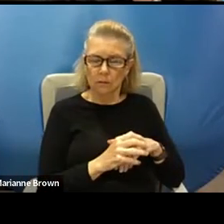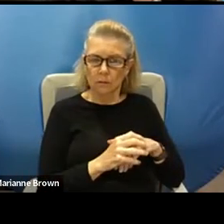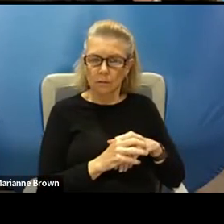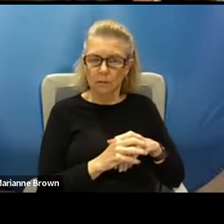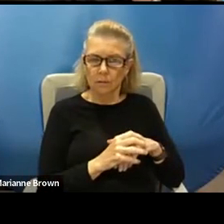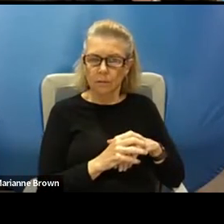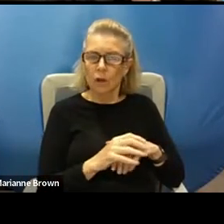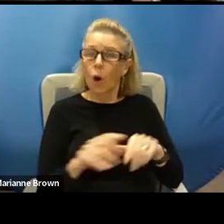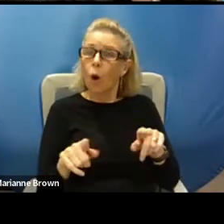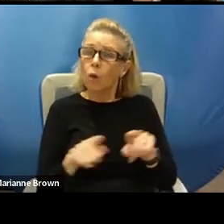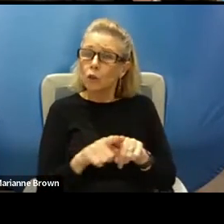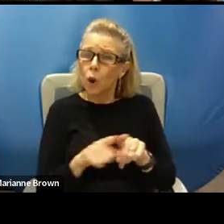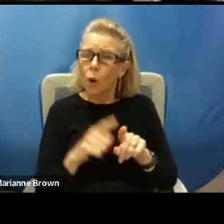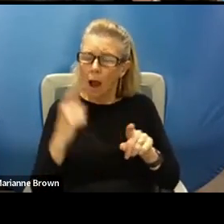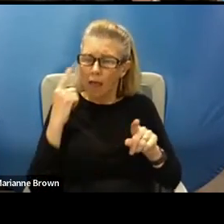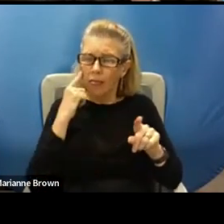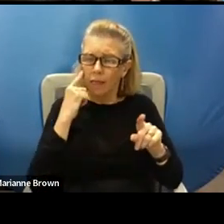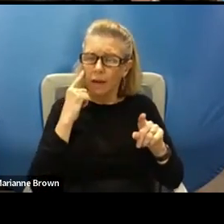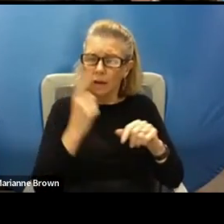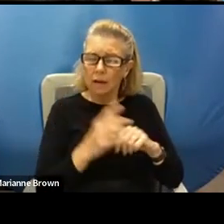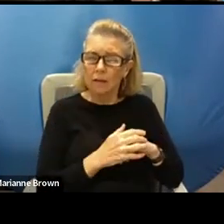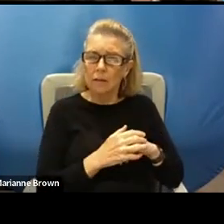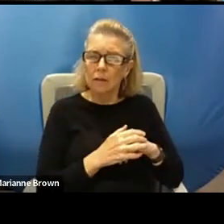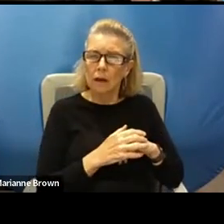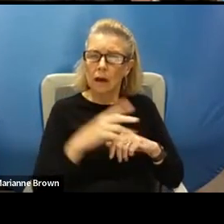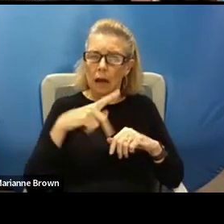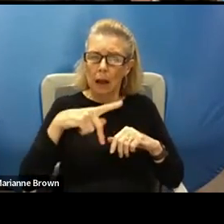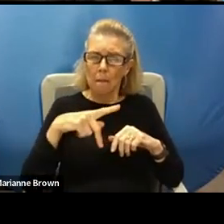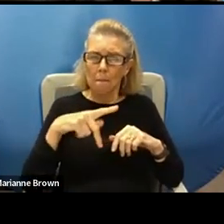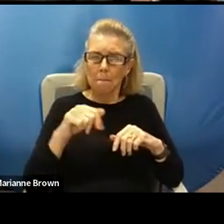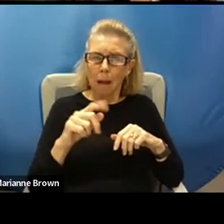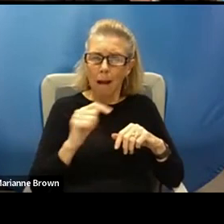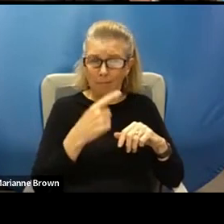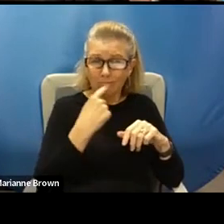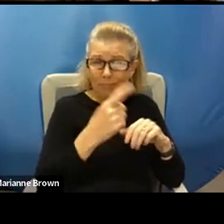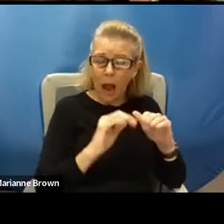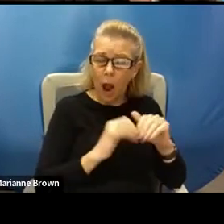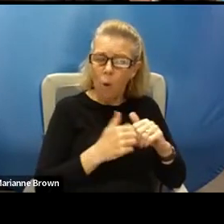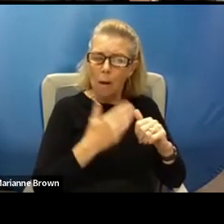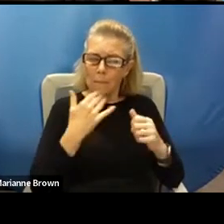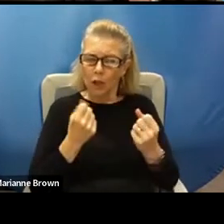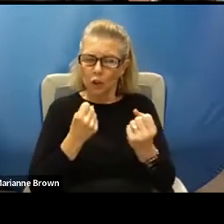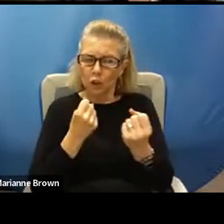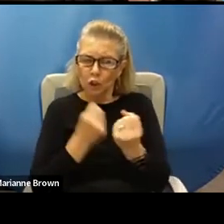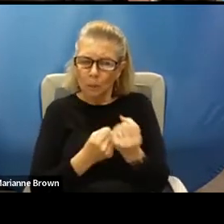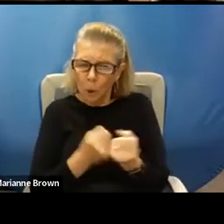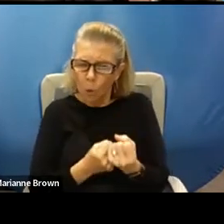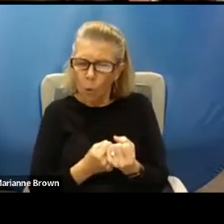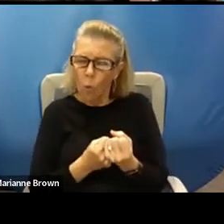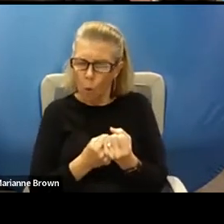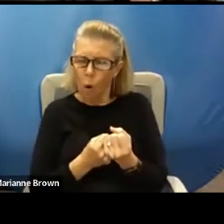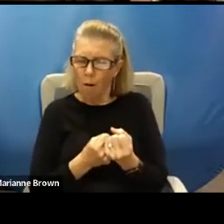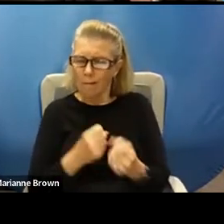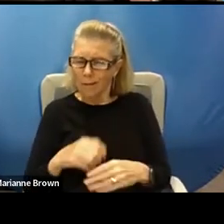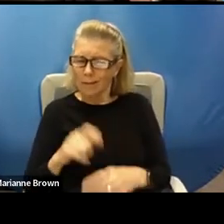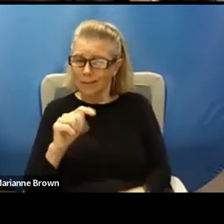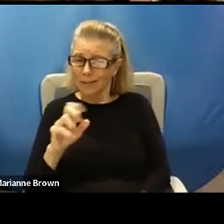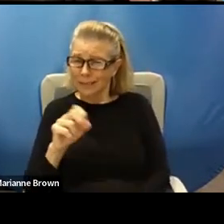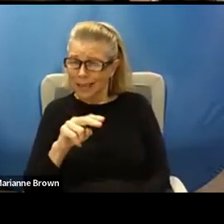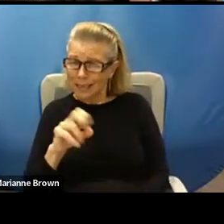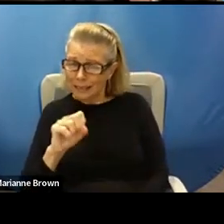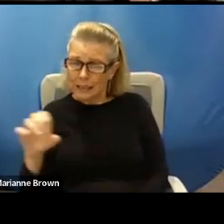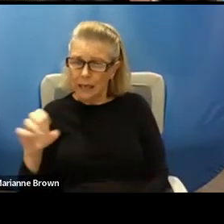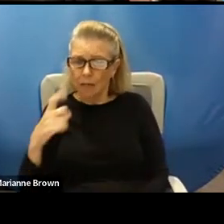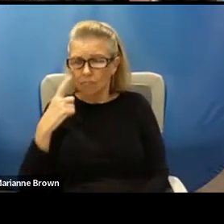Also, to that question, I think somebody had posted in the chat, how can you better support in Tennessee? I think it's about following the conversation. So